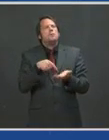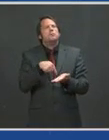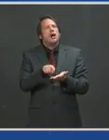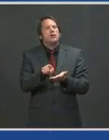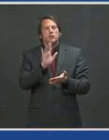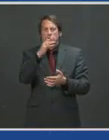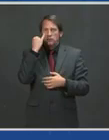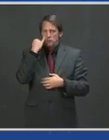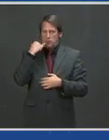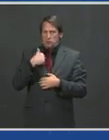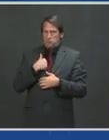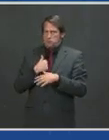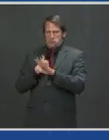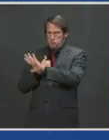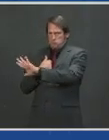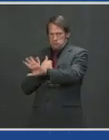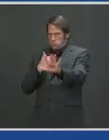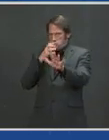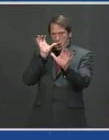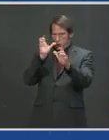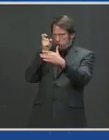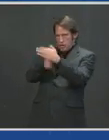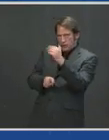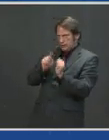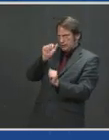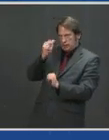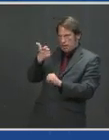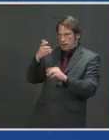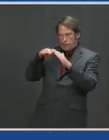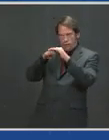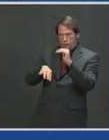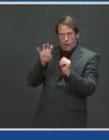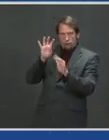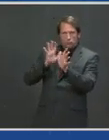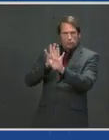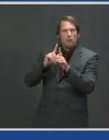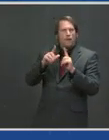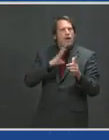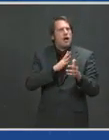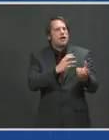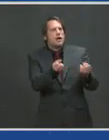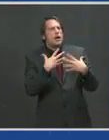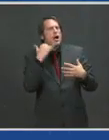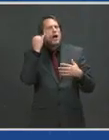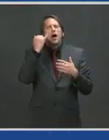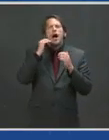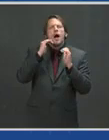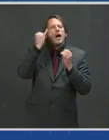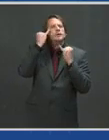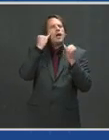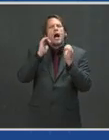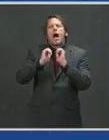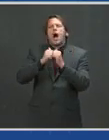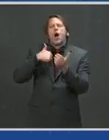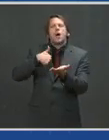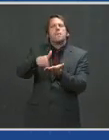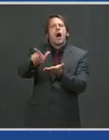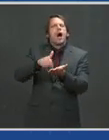forward. There's all kinds of opportunities. Just list all the tax breaks that I find difficult to